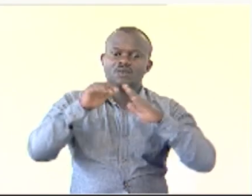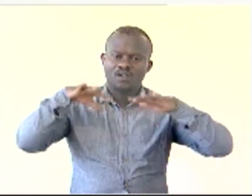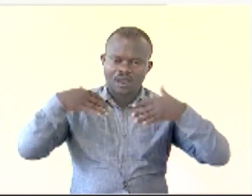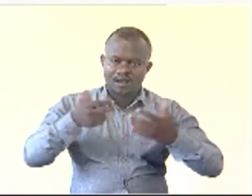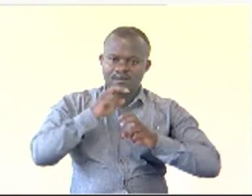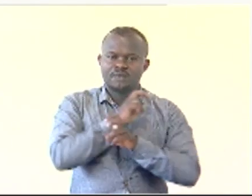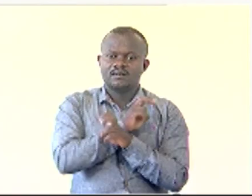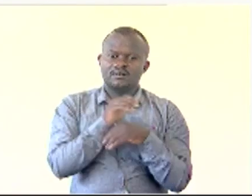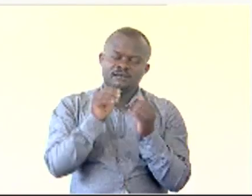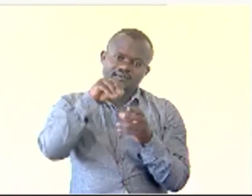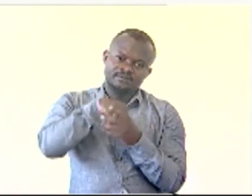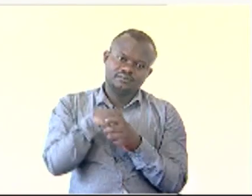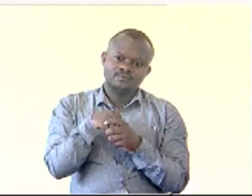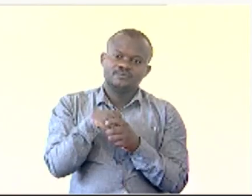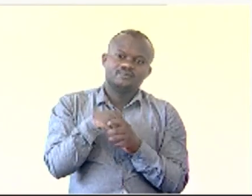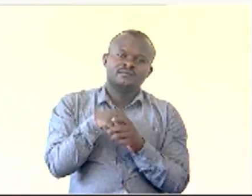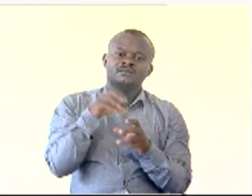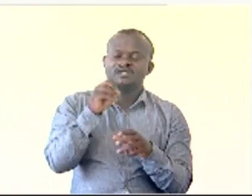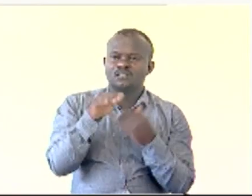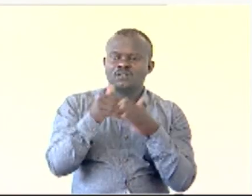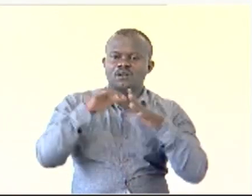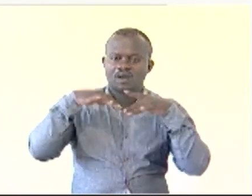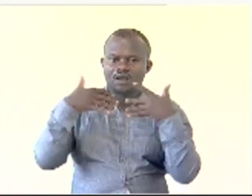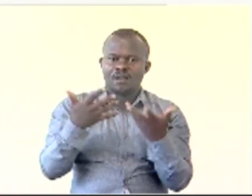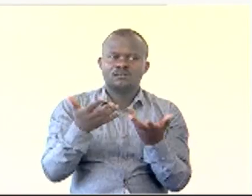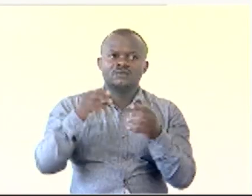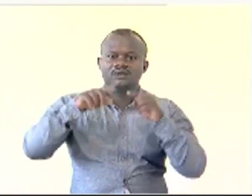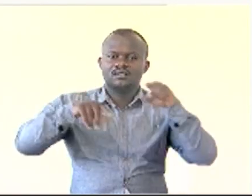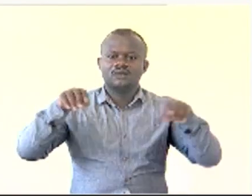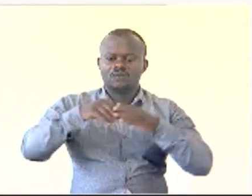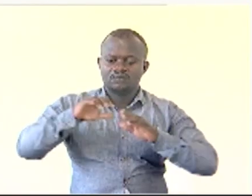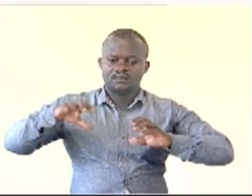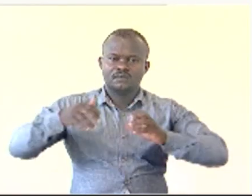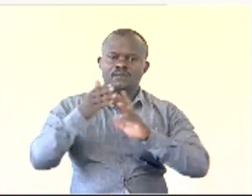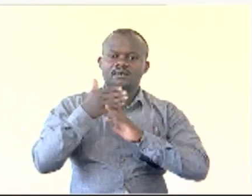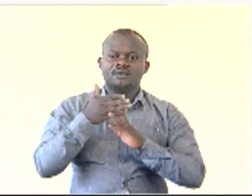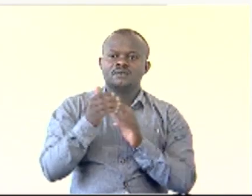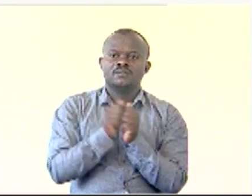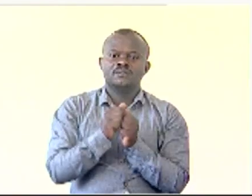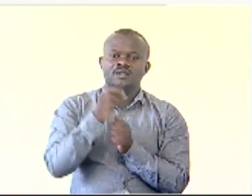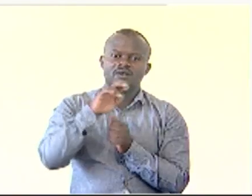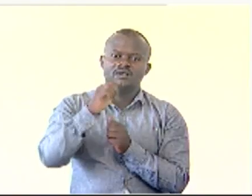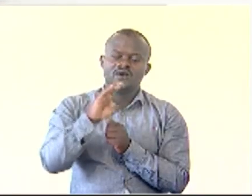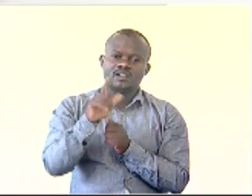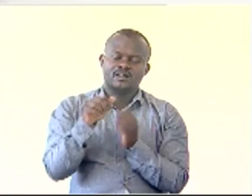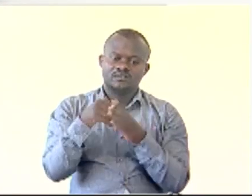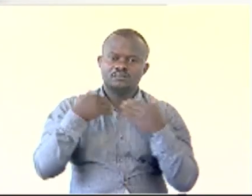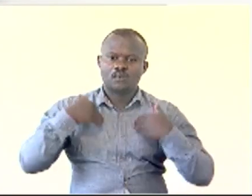are articulated, or functional depending on the degree of movement between the articulated bones.